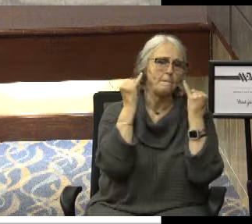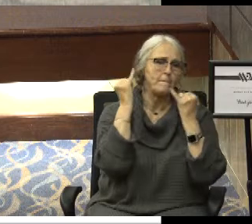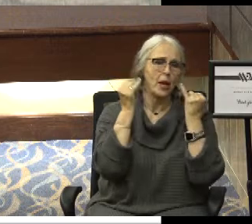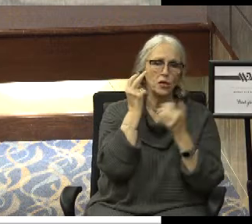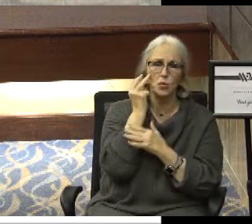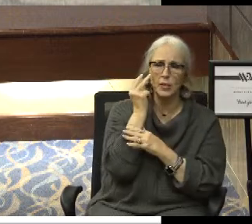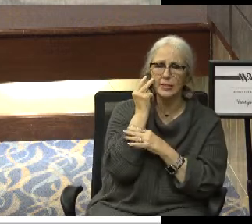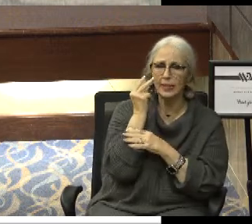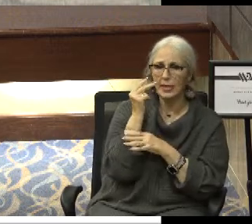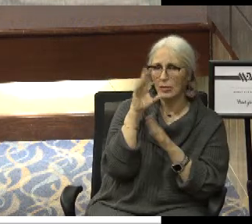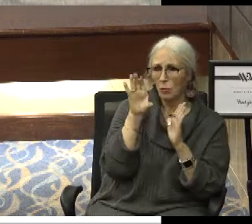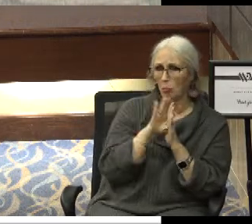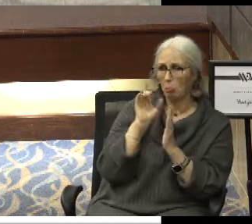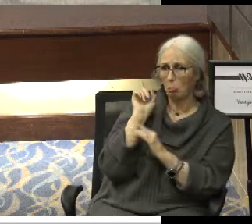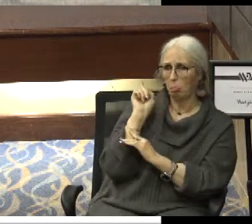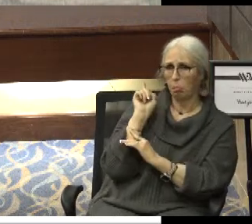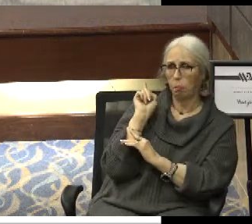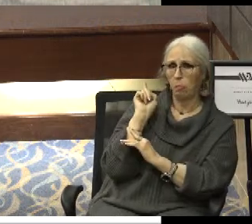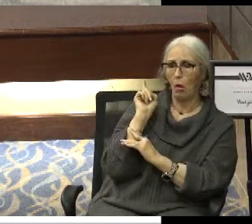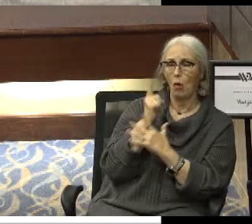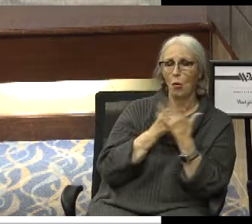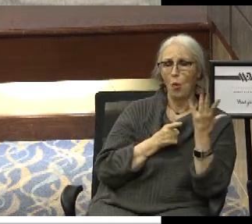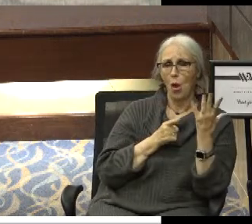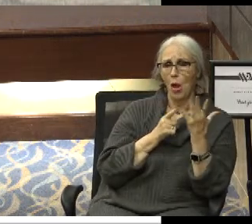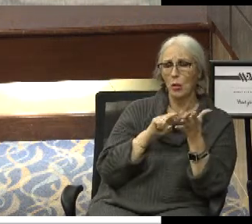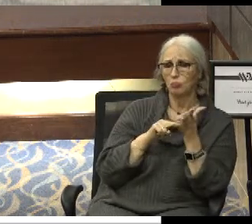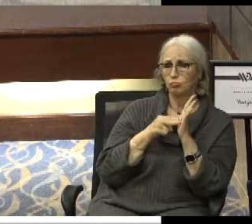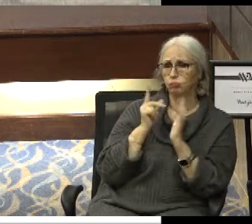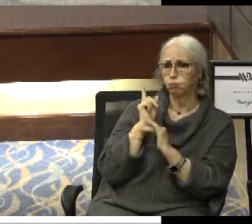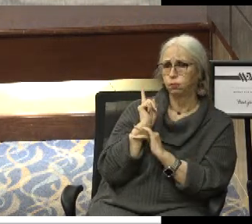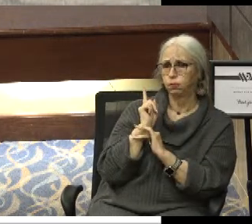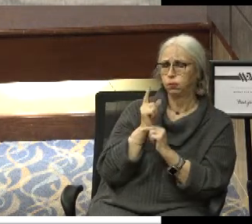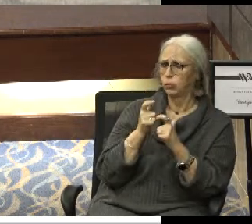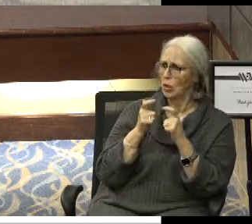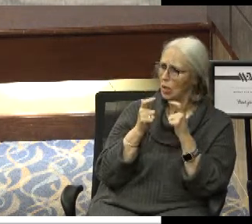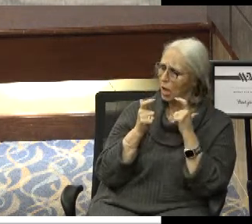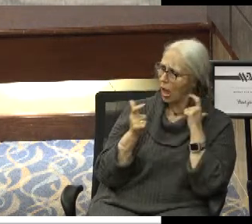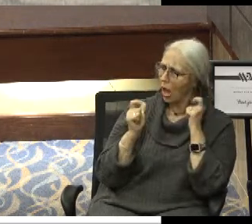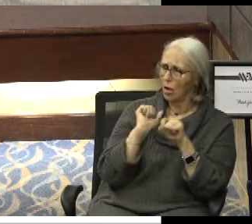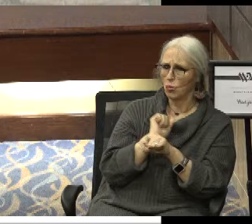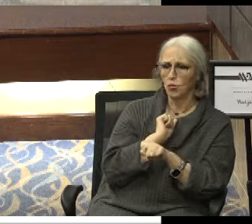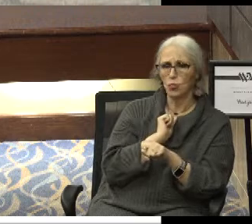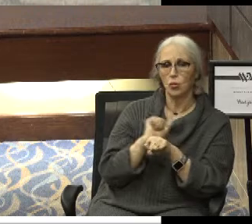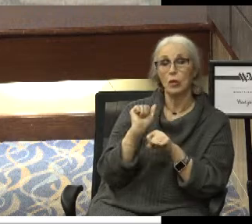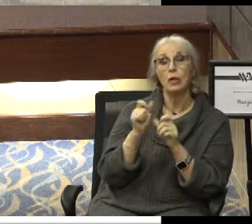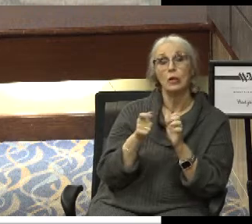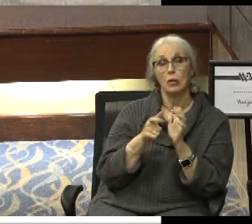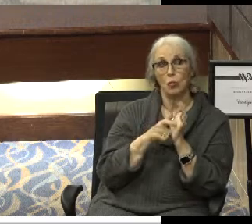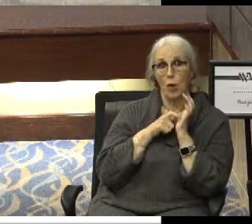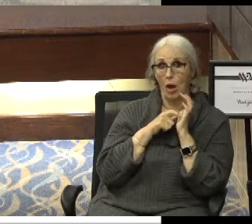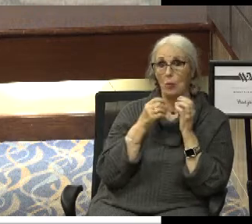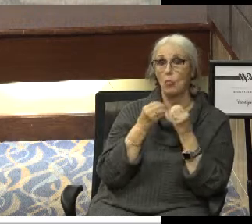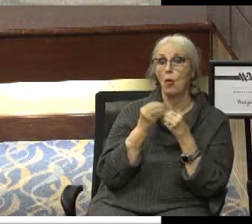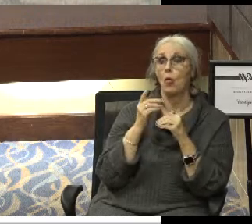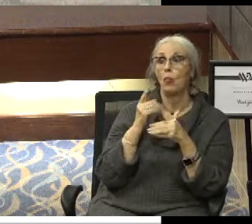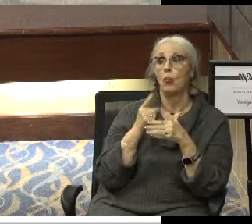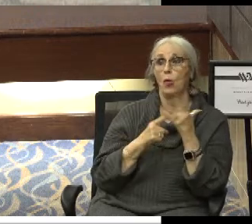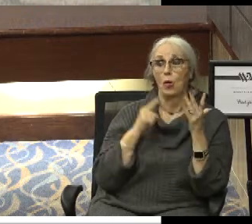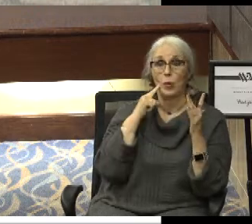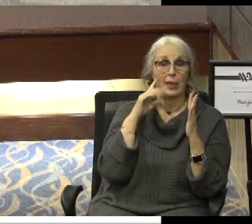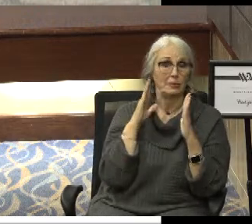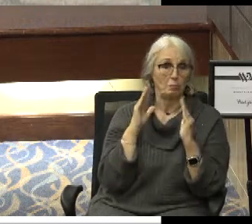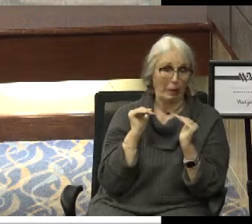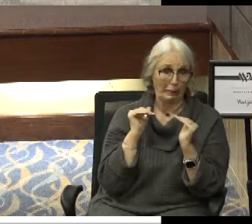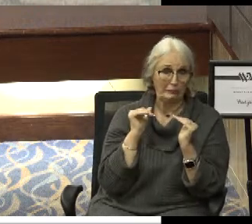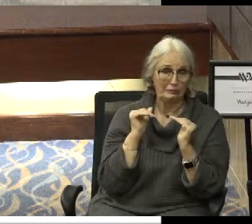see one image along the way of what that is. Major undertaking, and it took longer than we anticipated to go